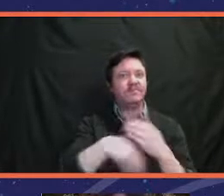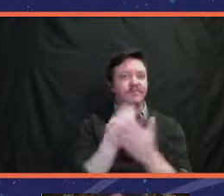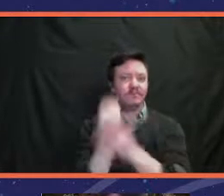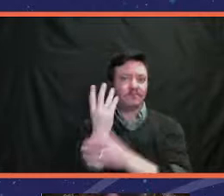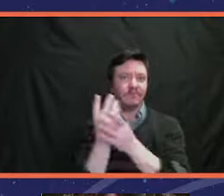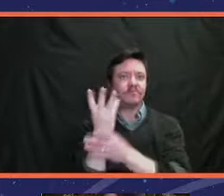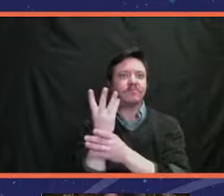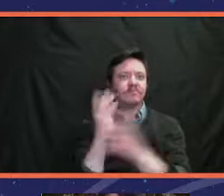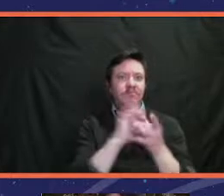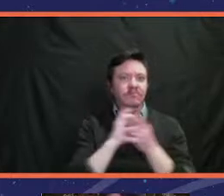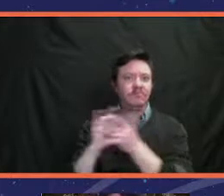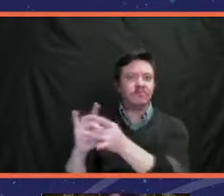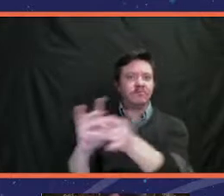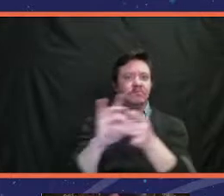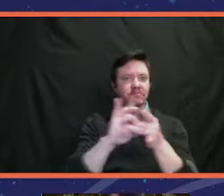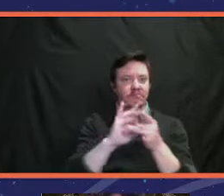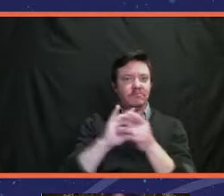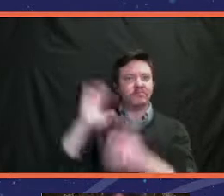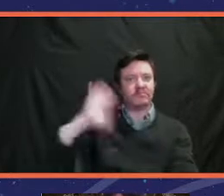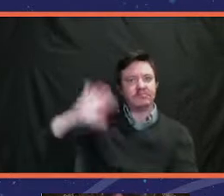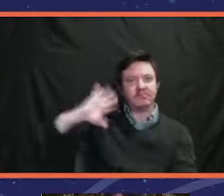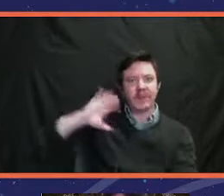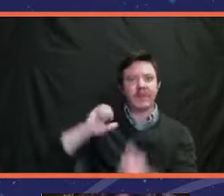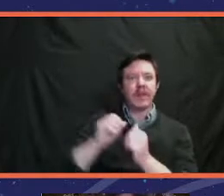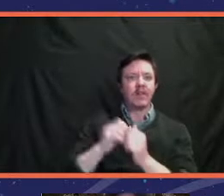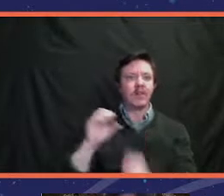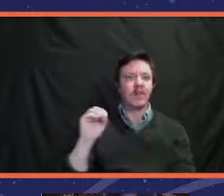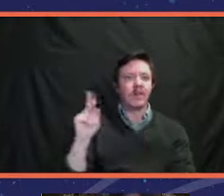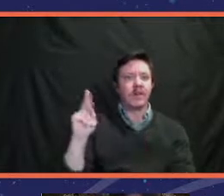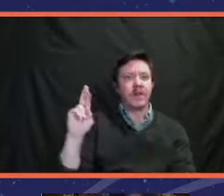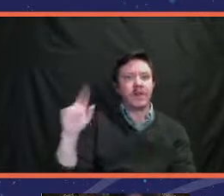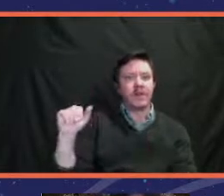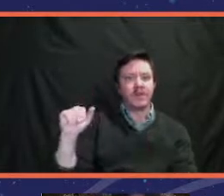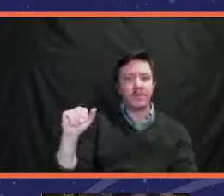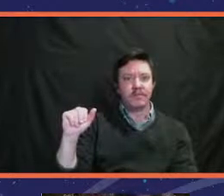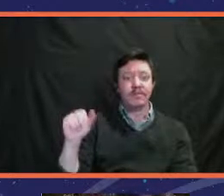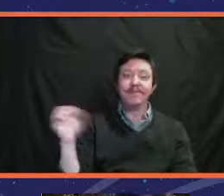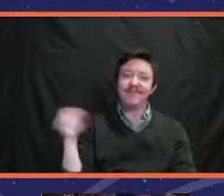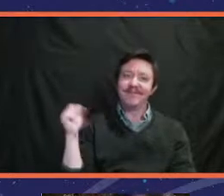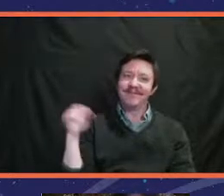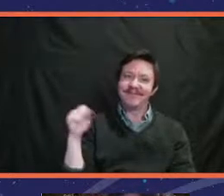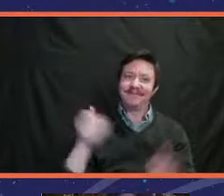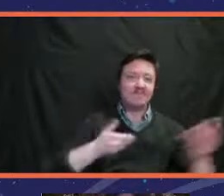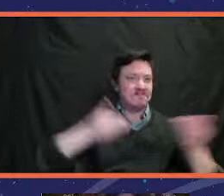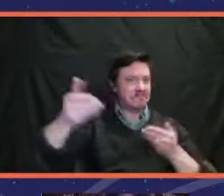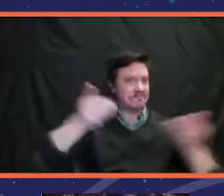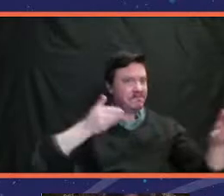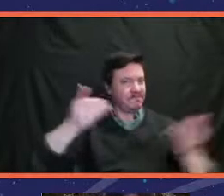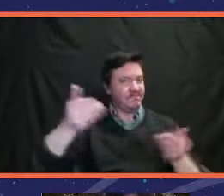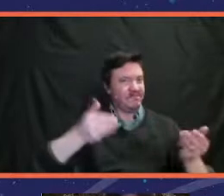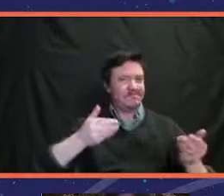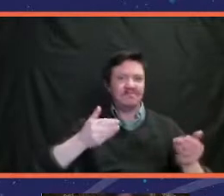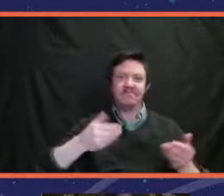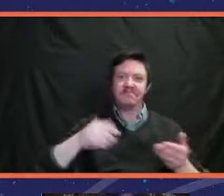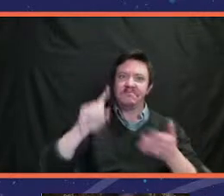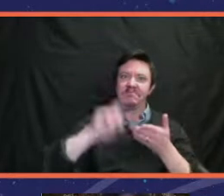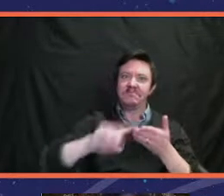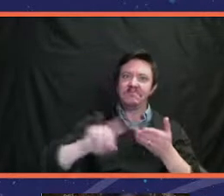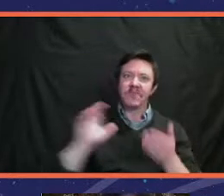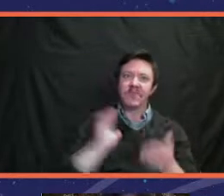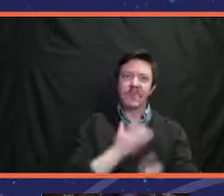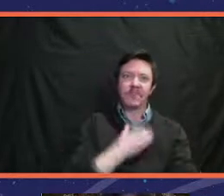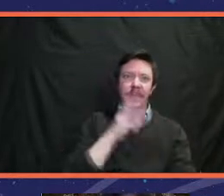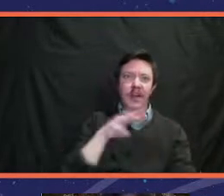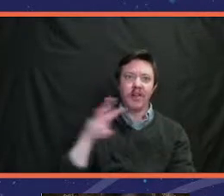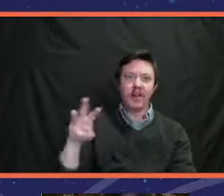ancestrally with the okra. So yeah, we invite you to explore and share the piece